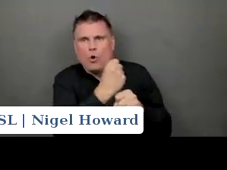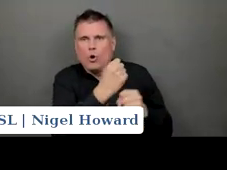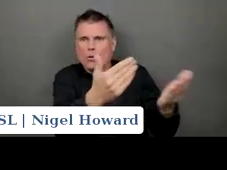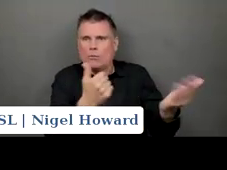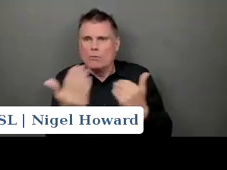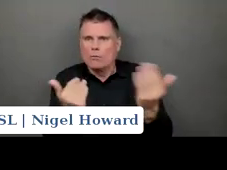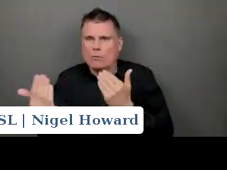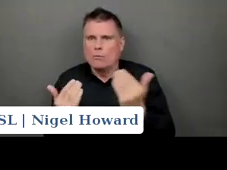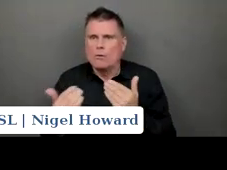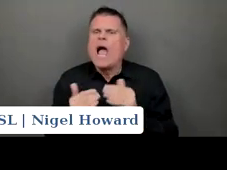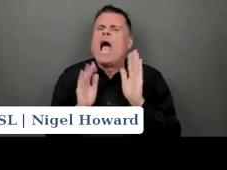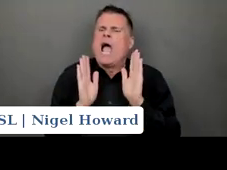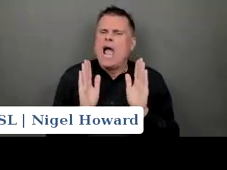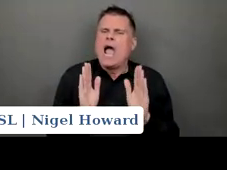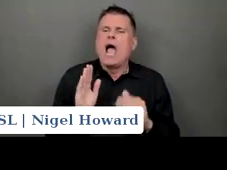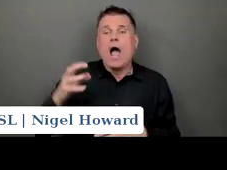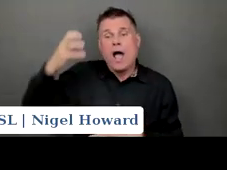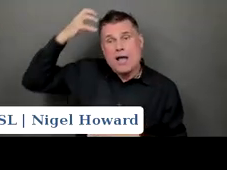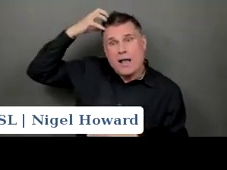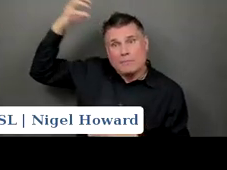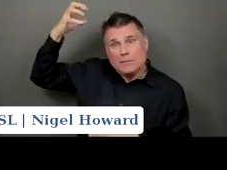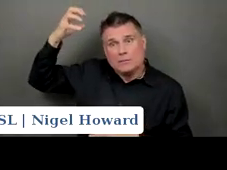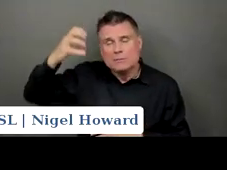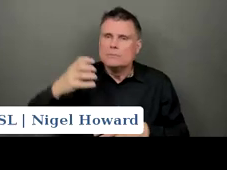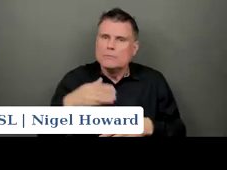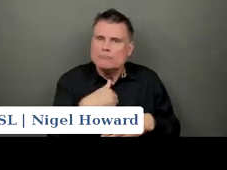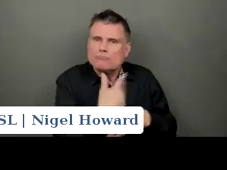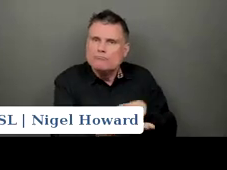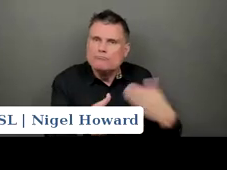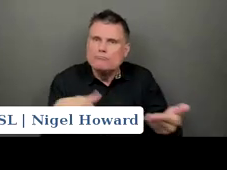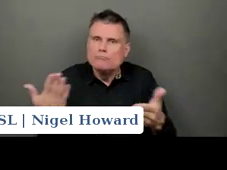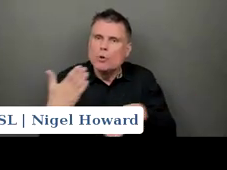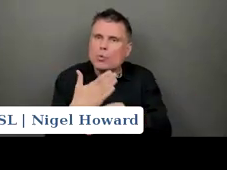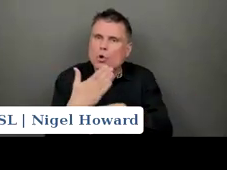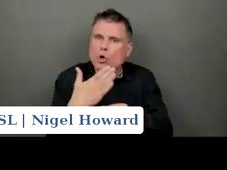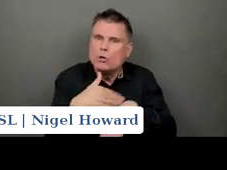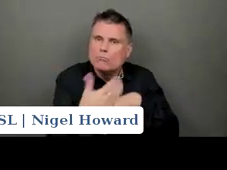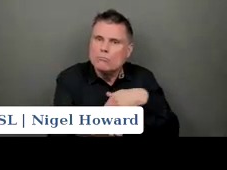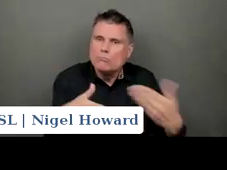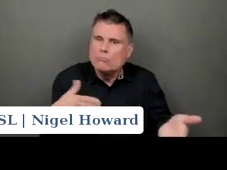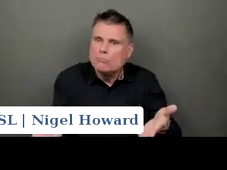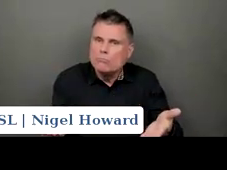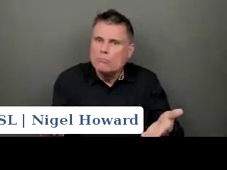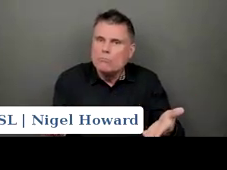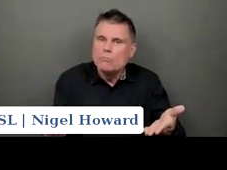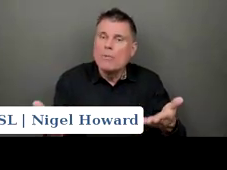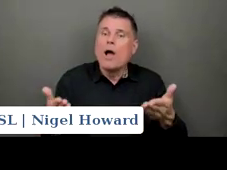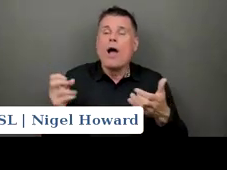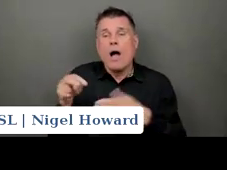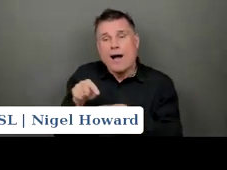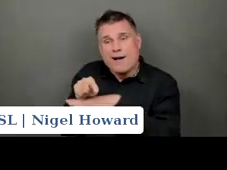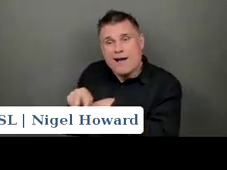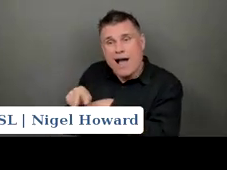drive job creation. And the care economy was identified at the time. This was in 2003, 2004, as an area where there's